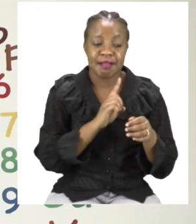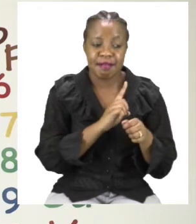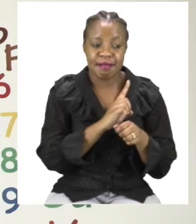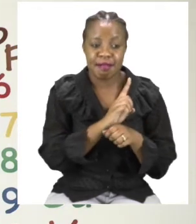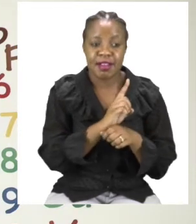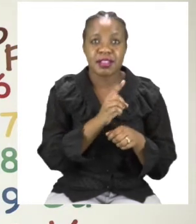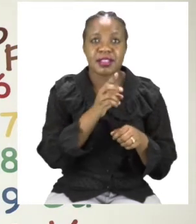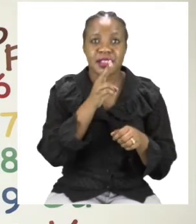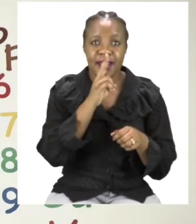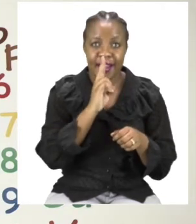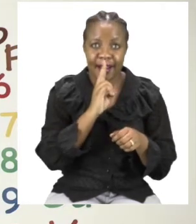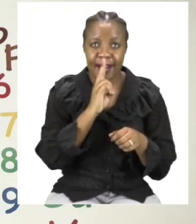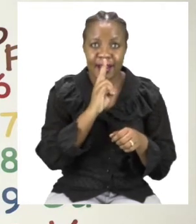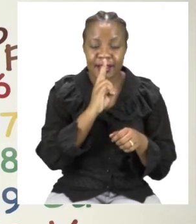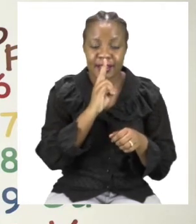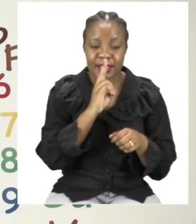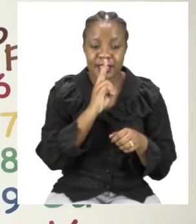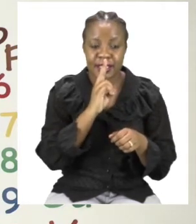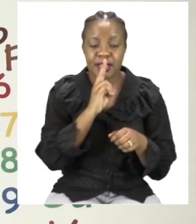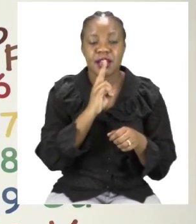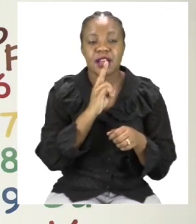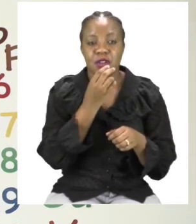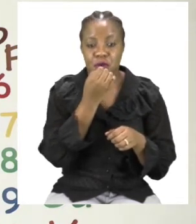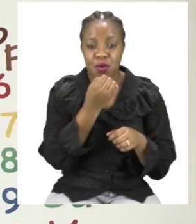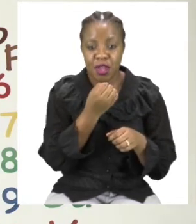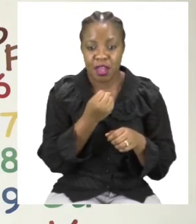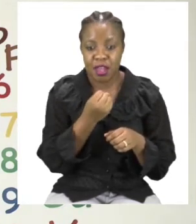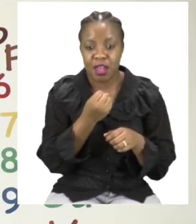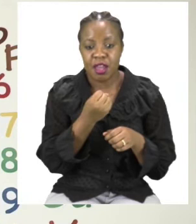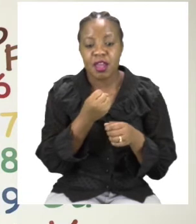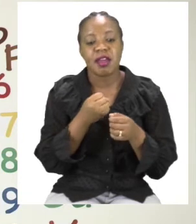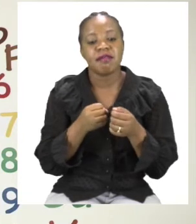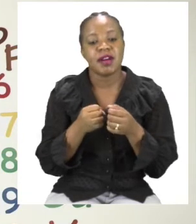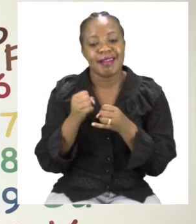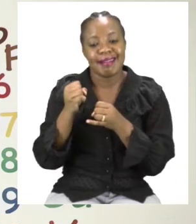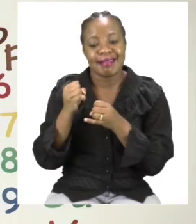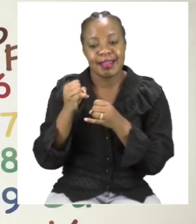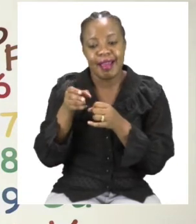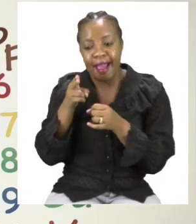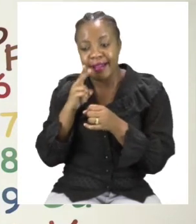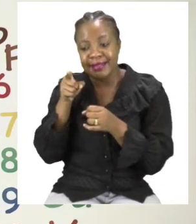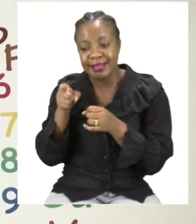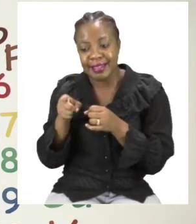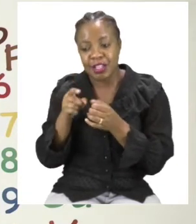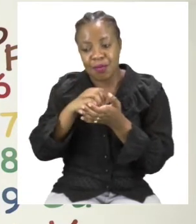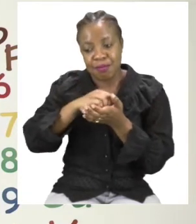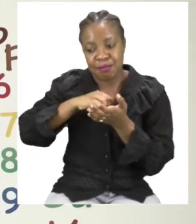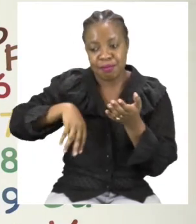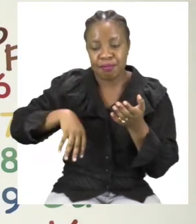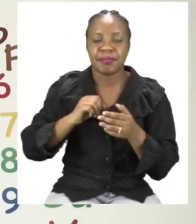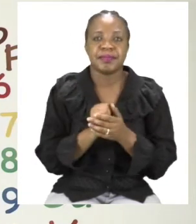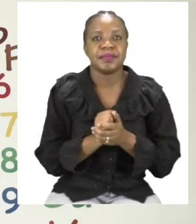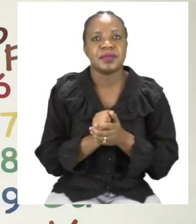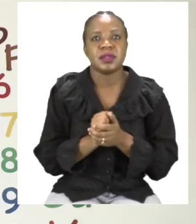to subtract it from your original answer. Then you will find the